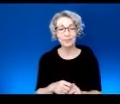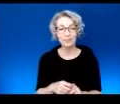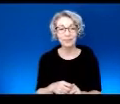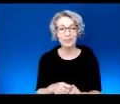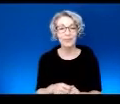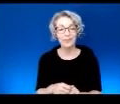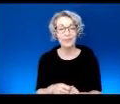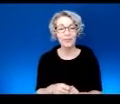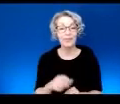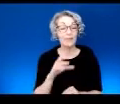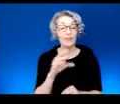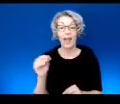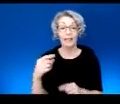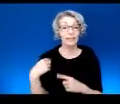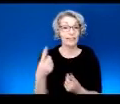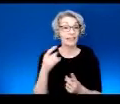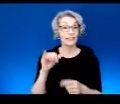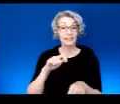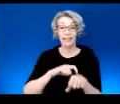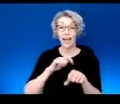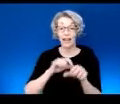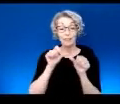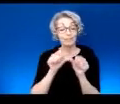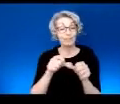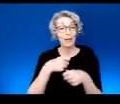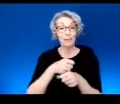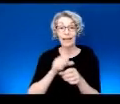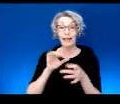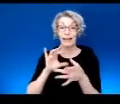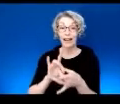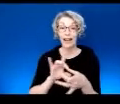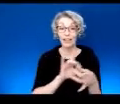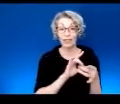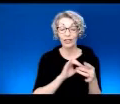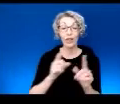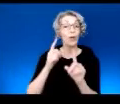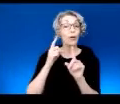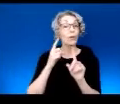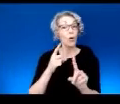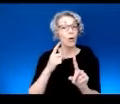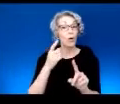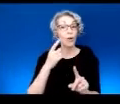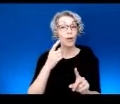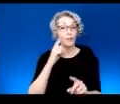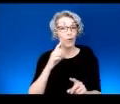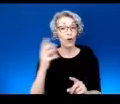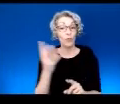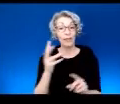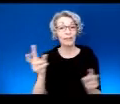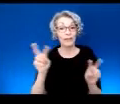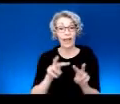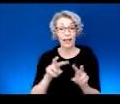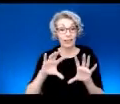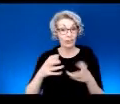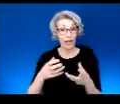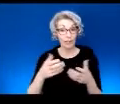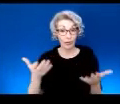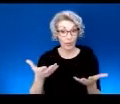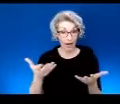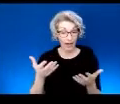And I have just continued to make connections. My goal for the West Valley chapter was to